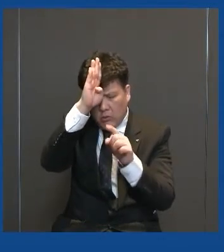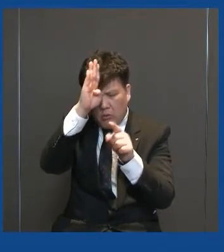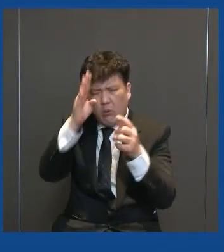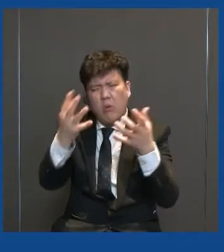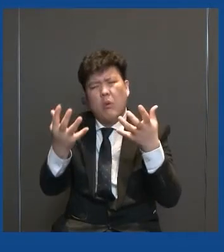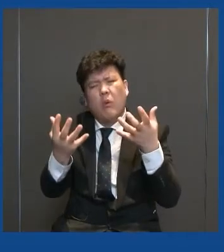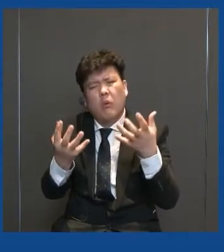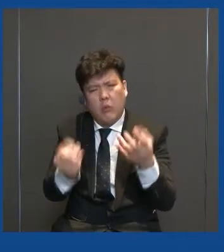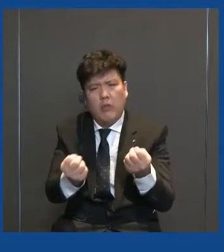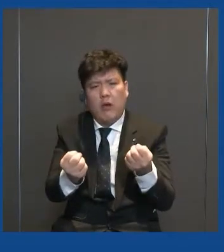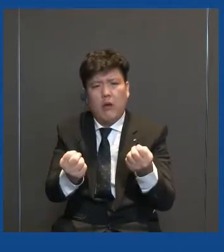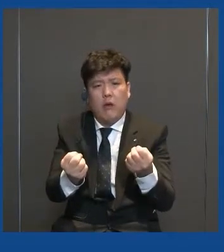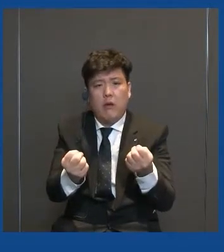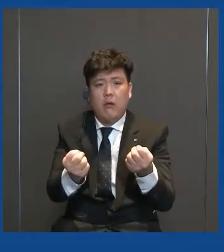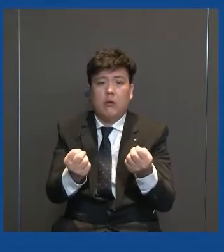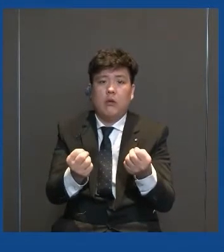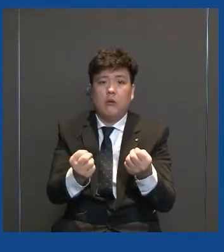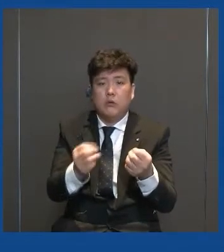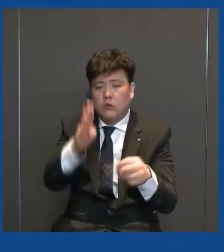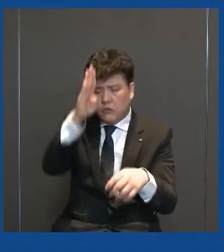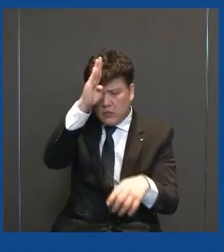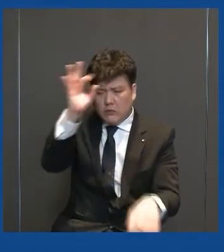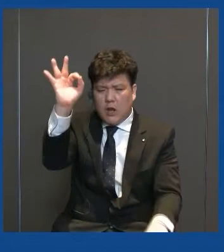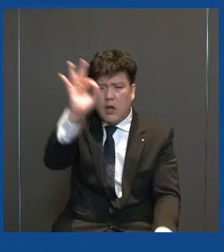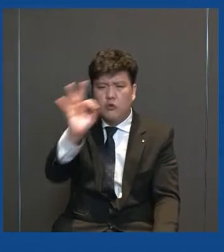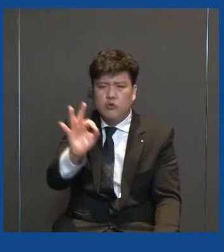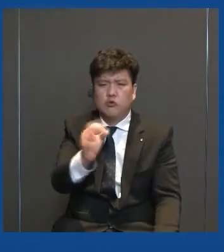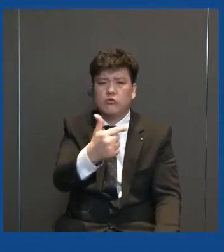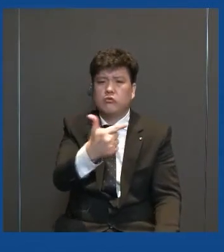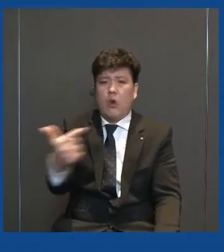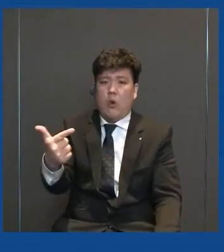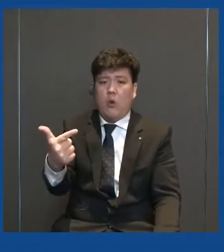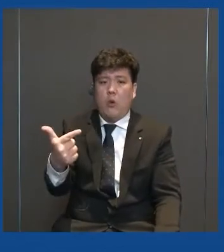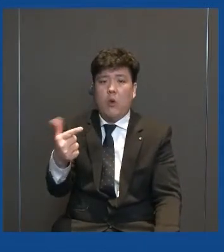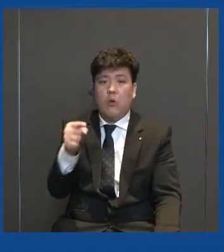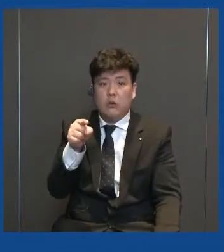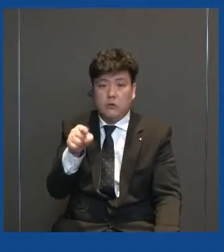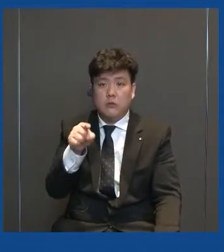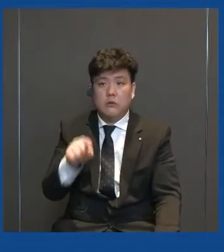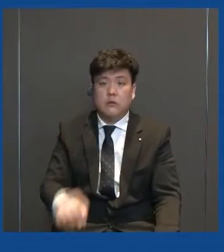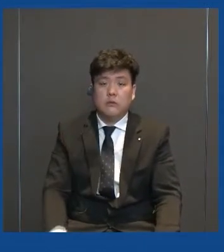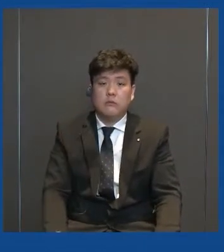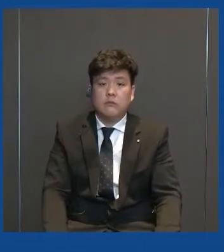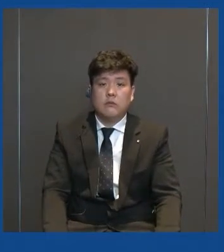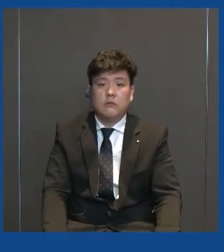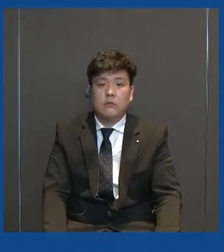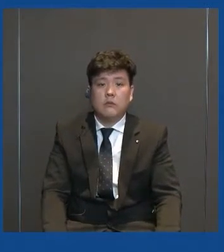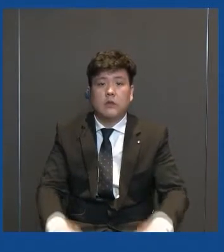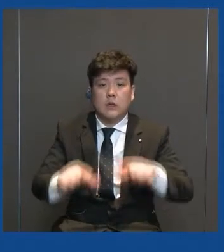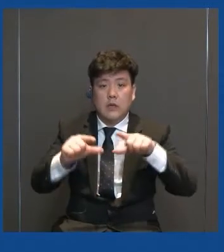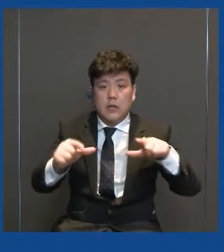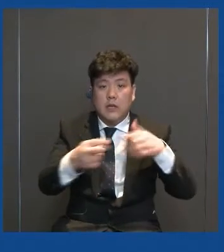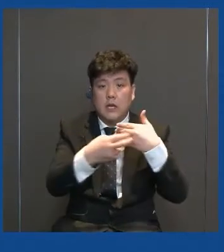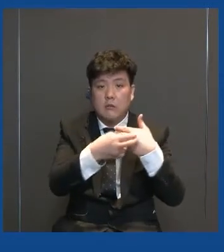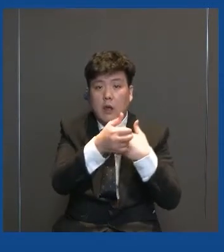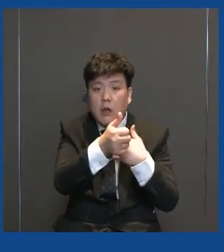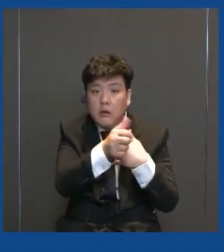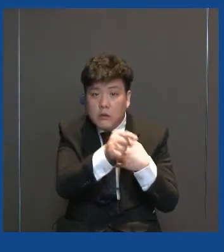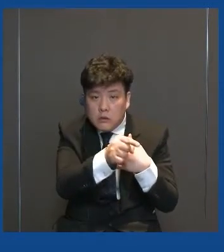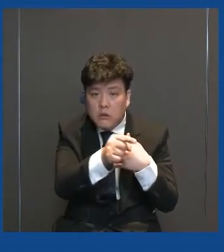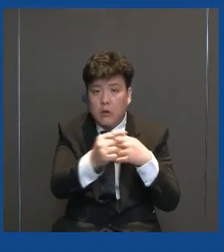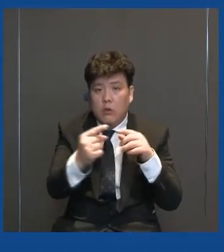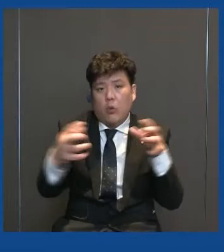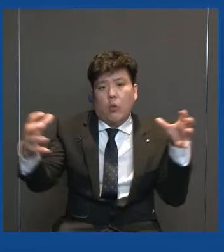they have many different contacts with different parts of the healthcare sector. So having this one person, the